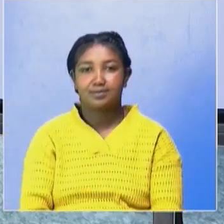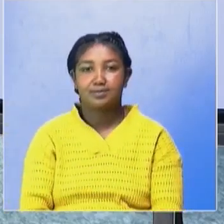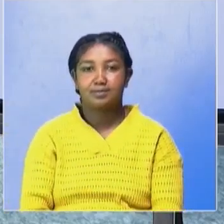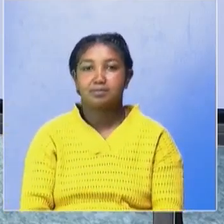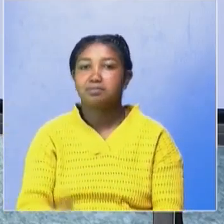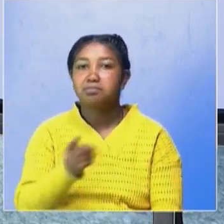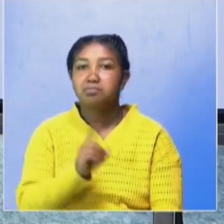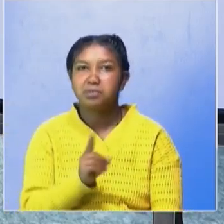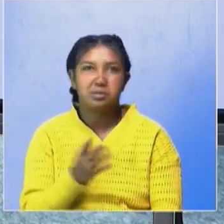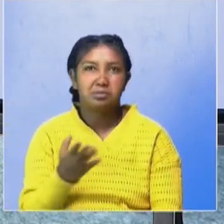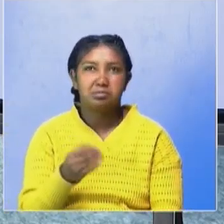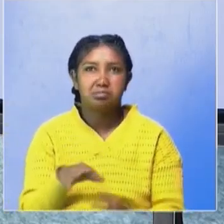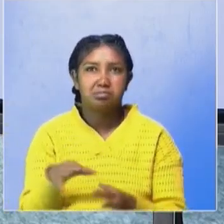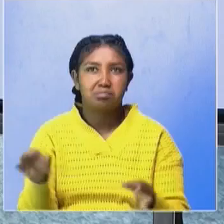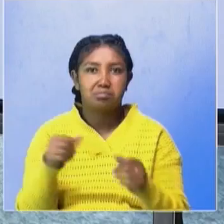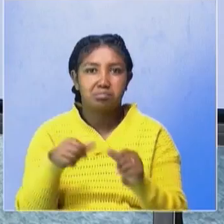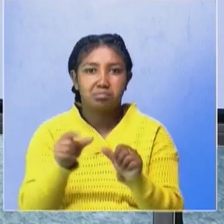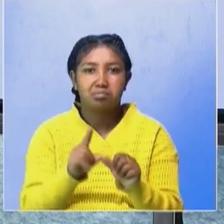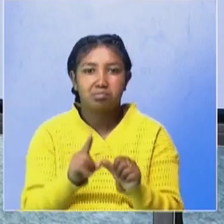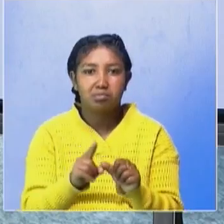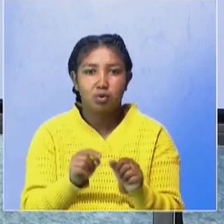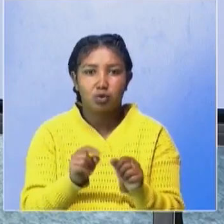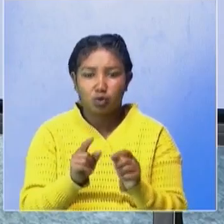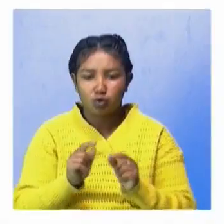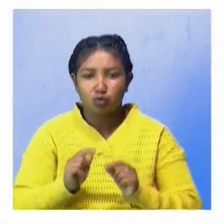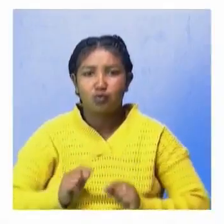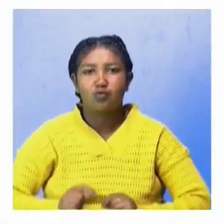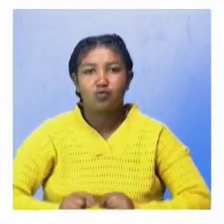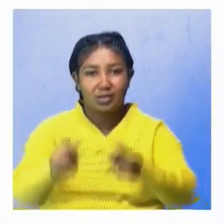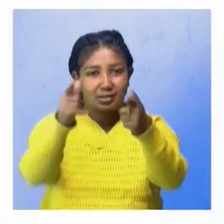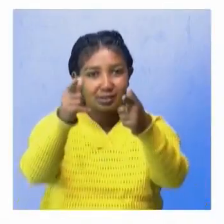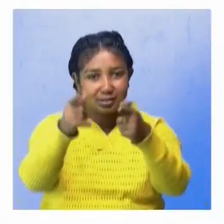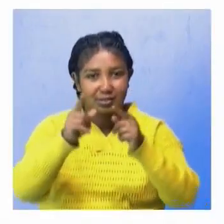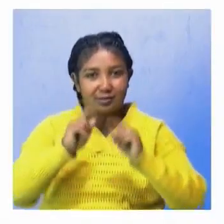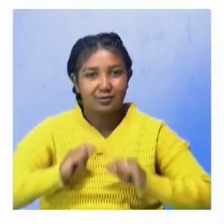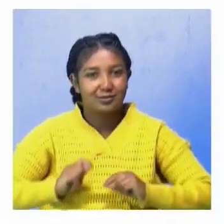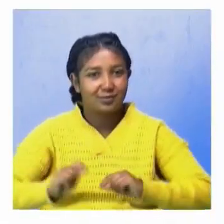What? What can I say? Too fast.